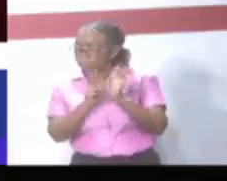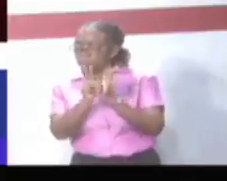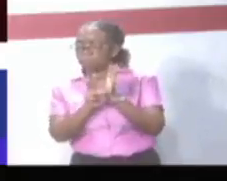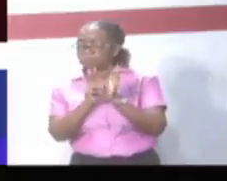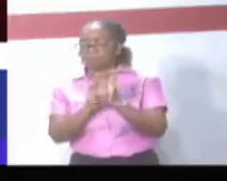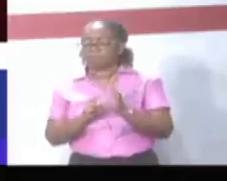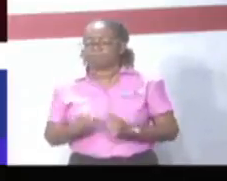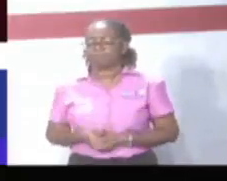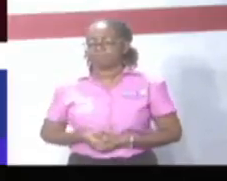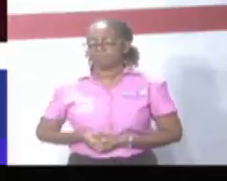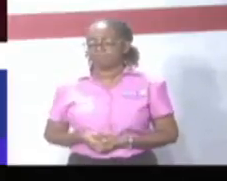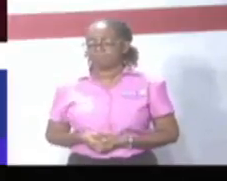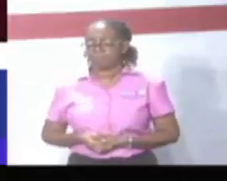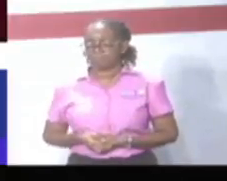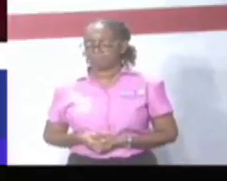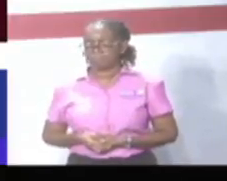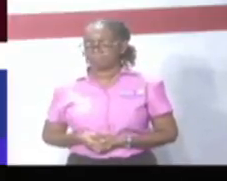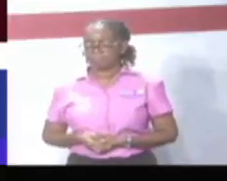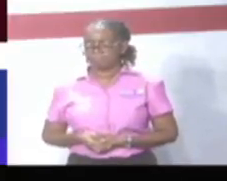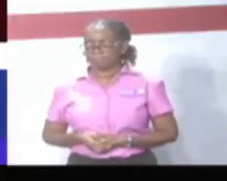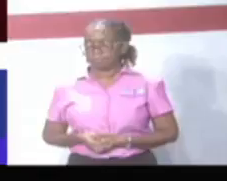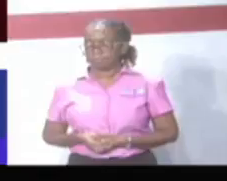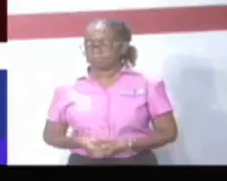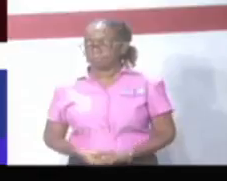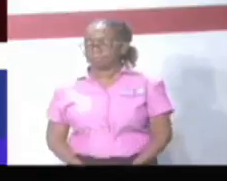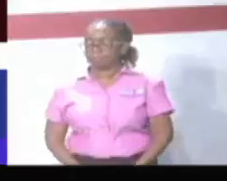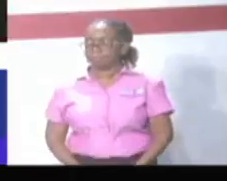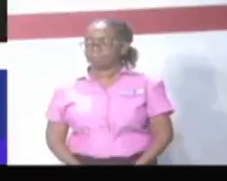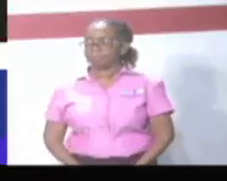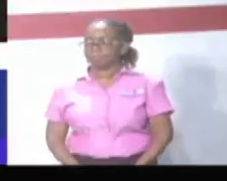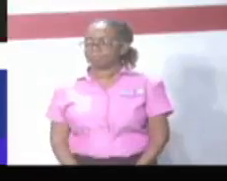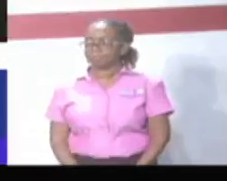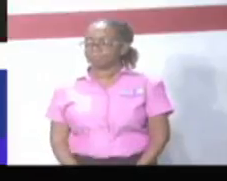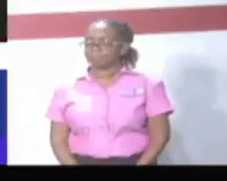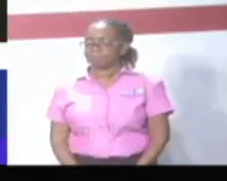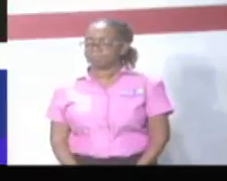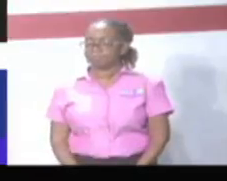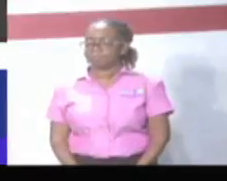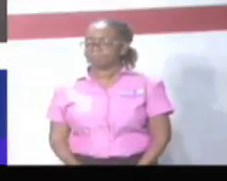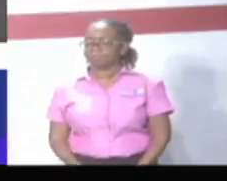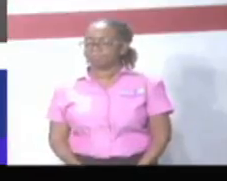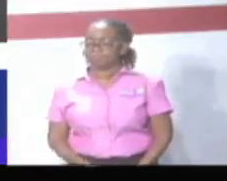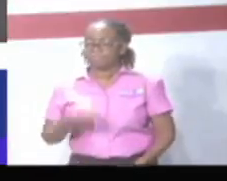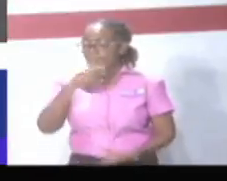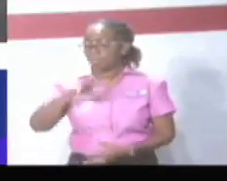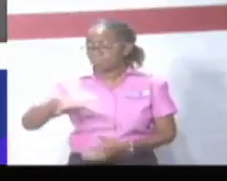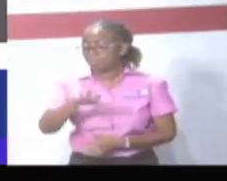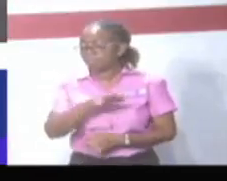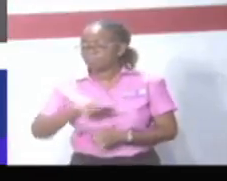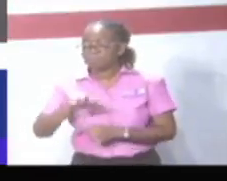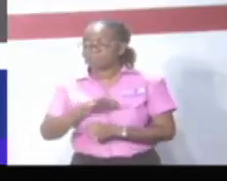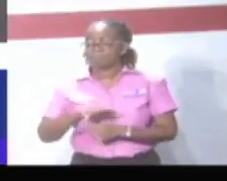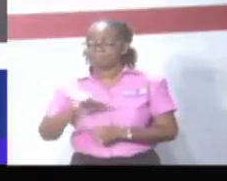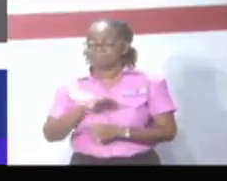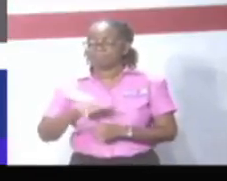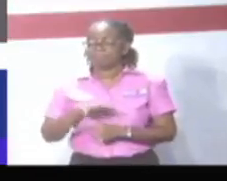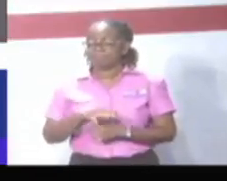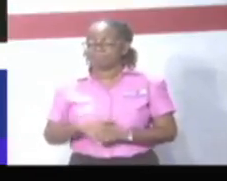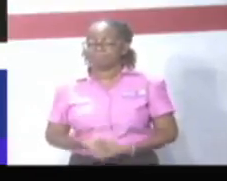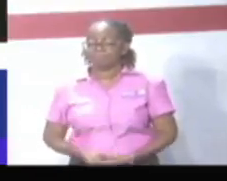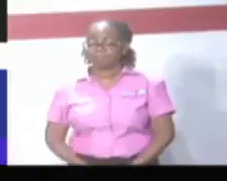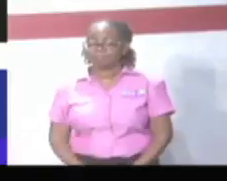you. The Hot Zone. My name is Dexter Saunders, and we're here at the Covert